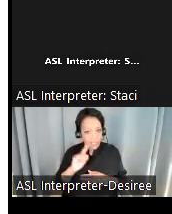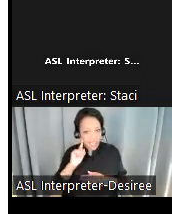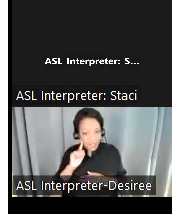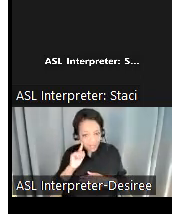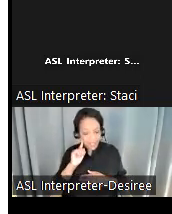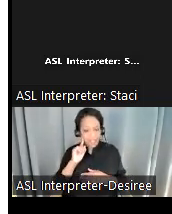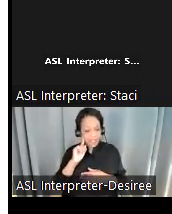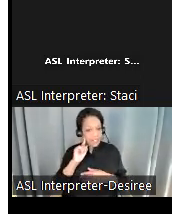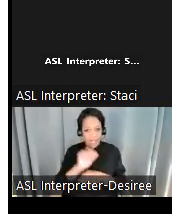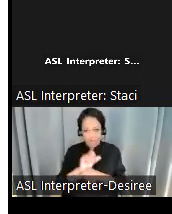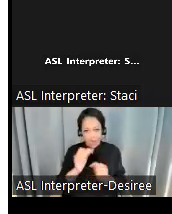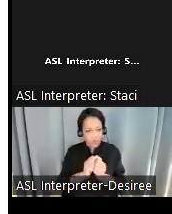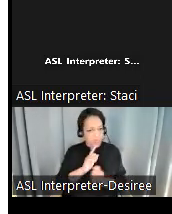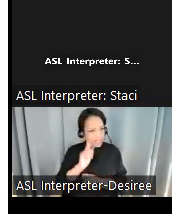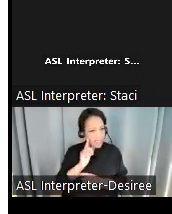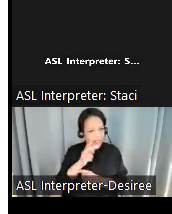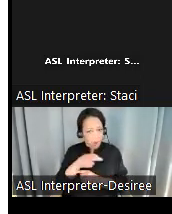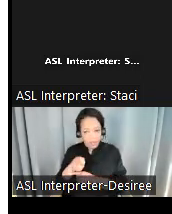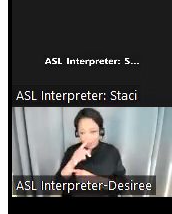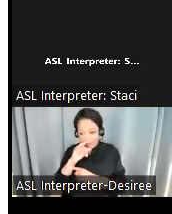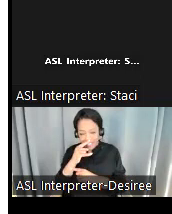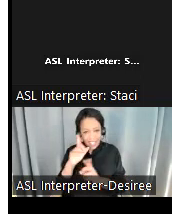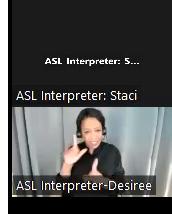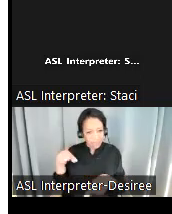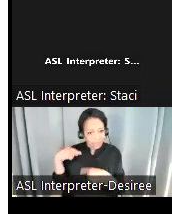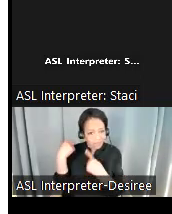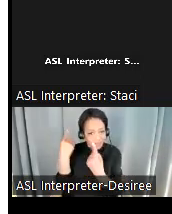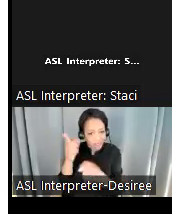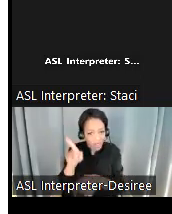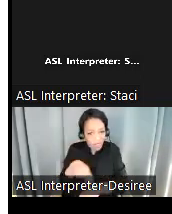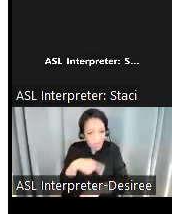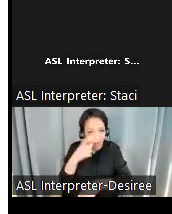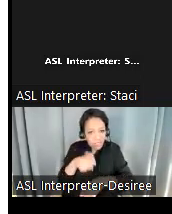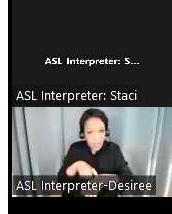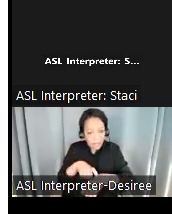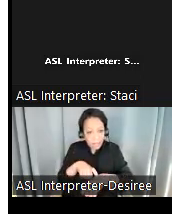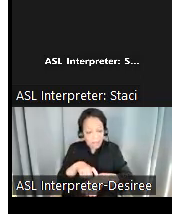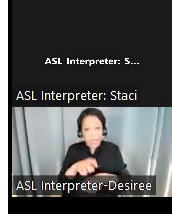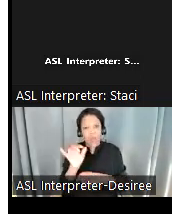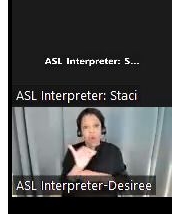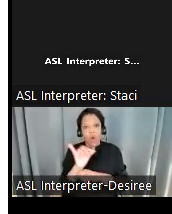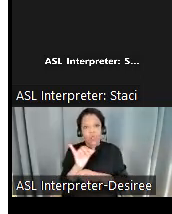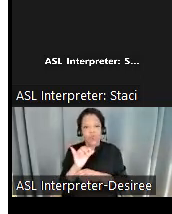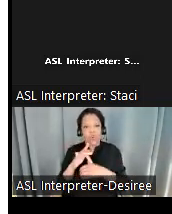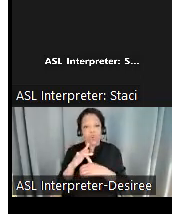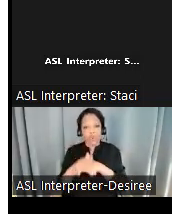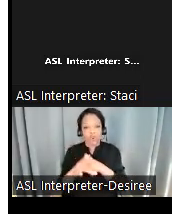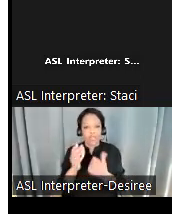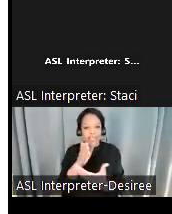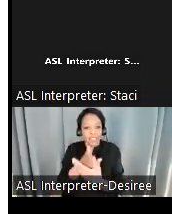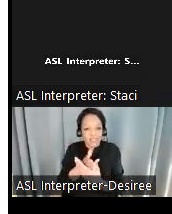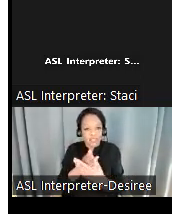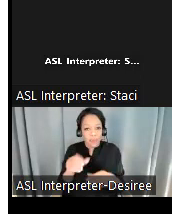long time. We also have early intervention providers who may see one in a blue moon,